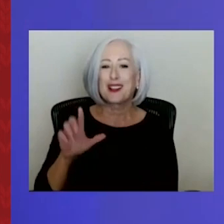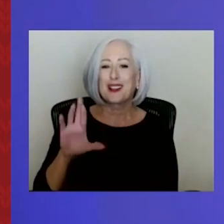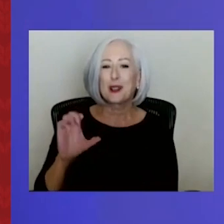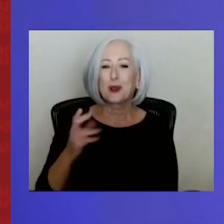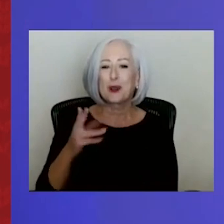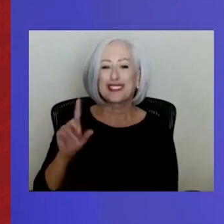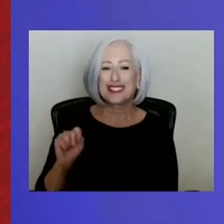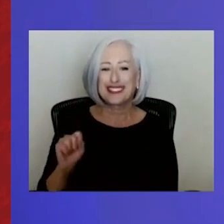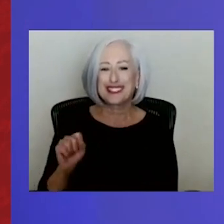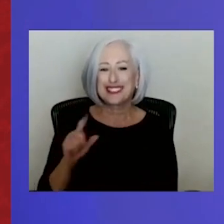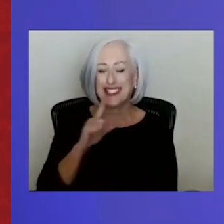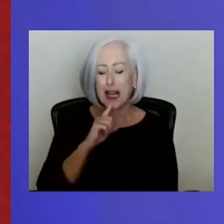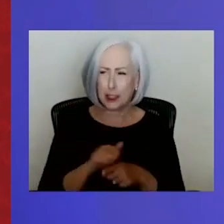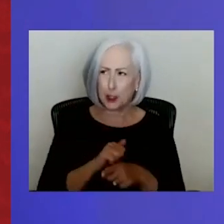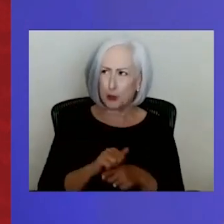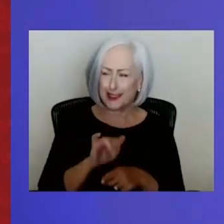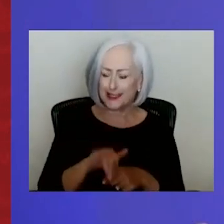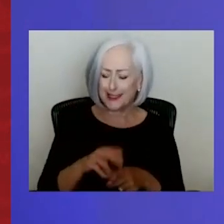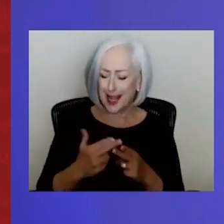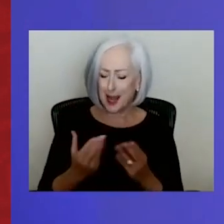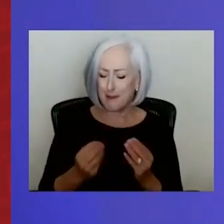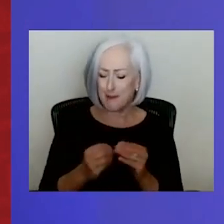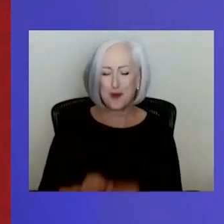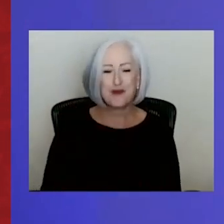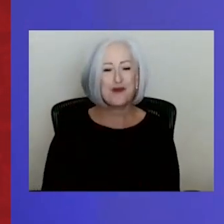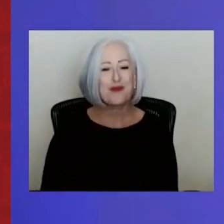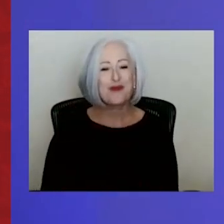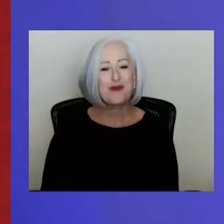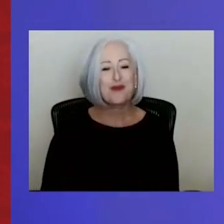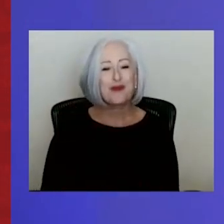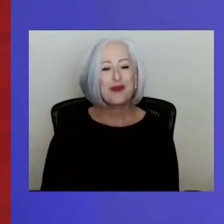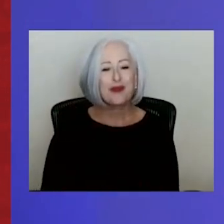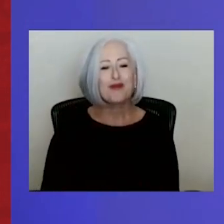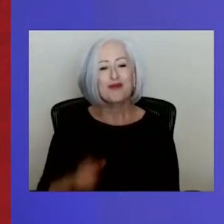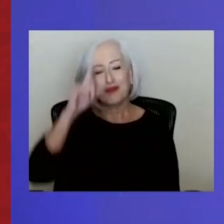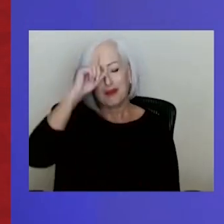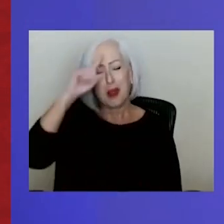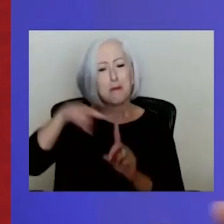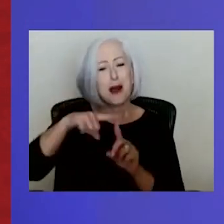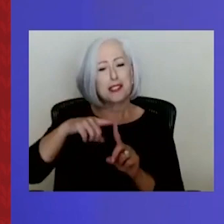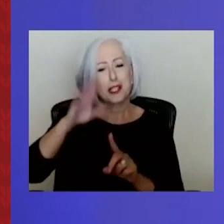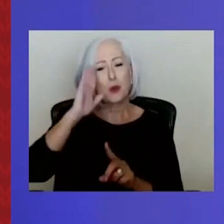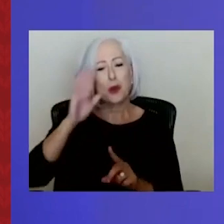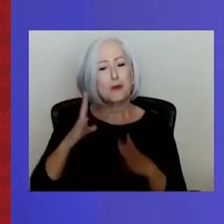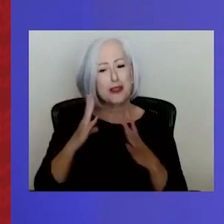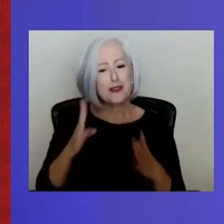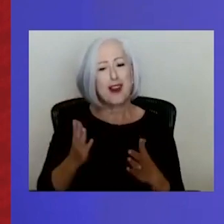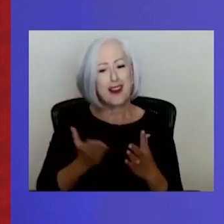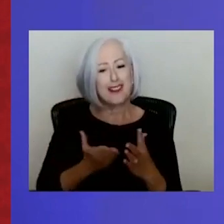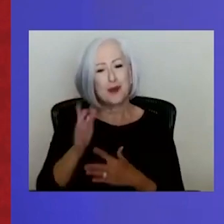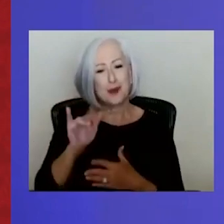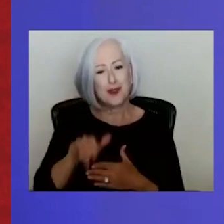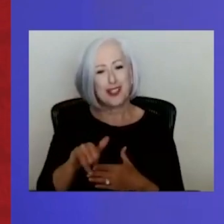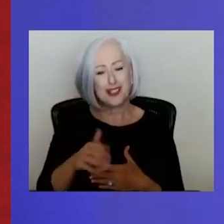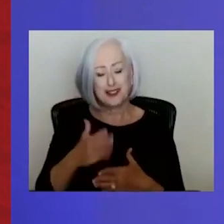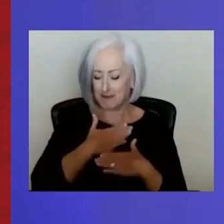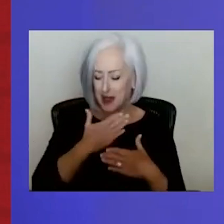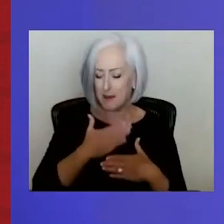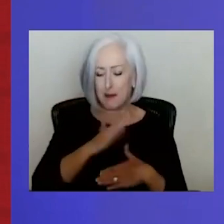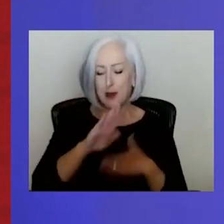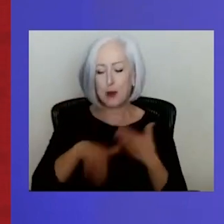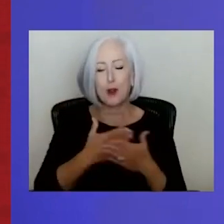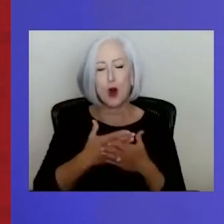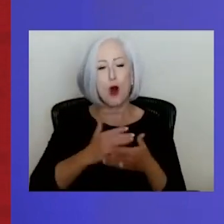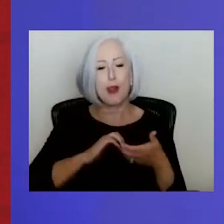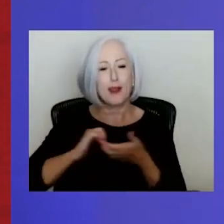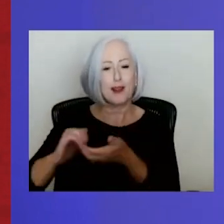that. I think I'm optimistic as well that we're going to get through this, and I'm really proud of the collaboration our teams have shown. Both I'm proud of the